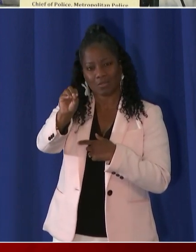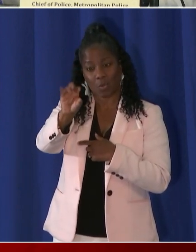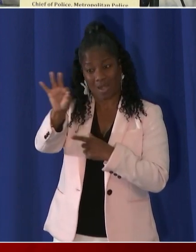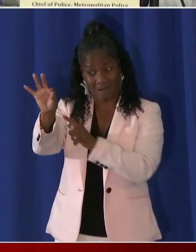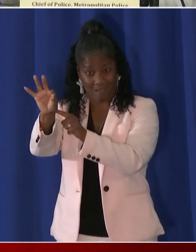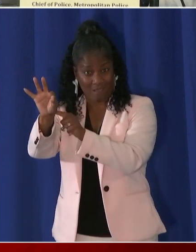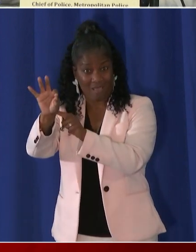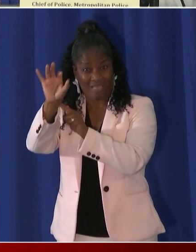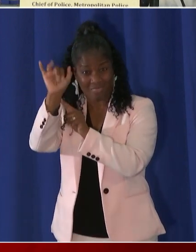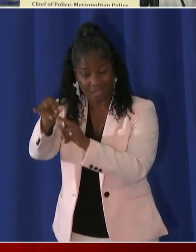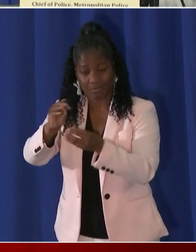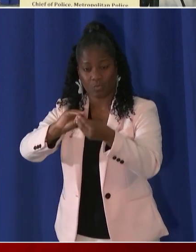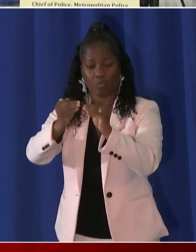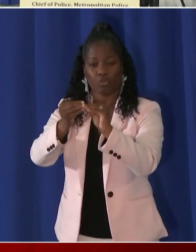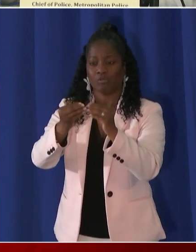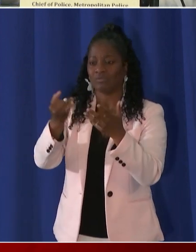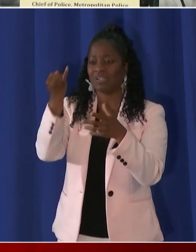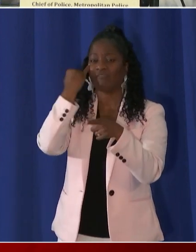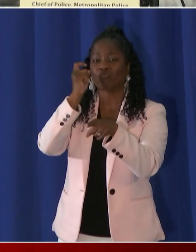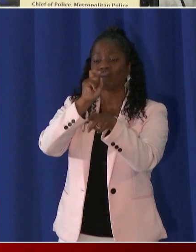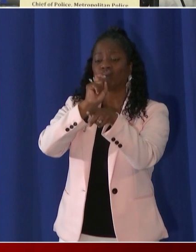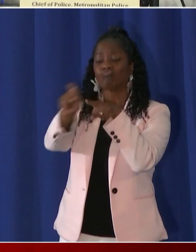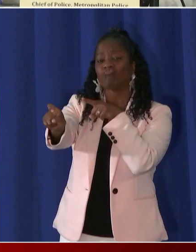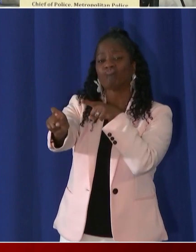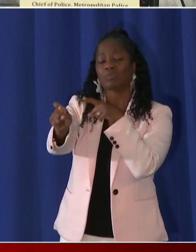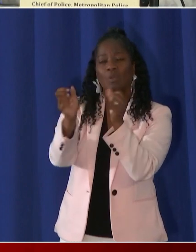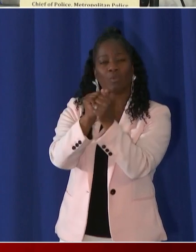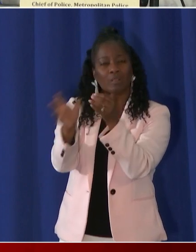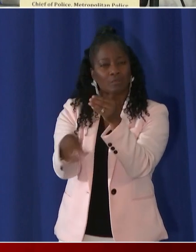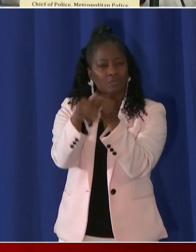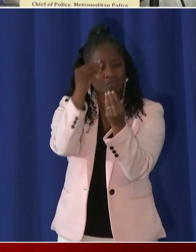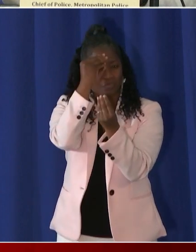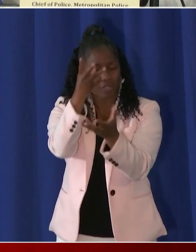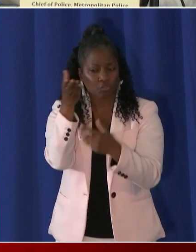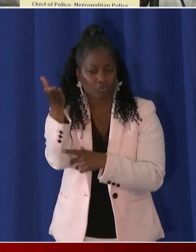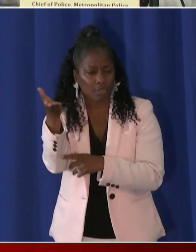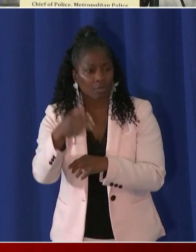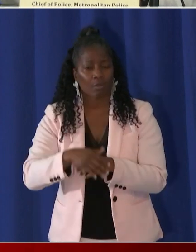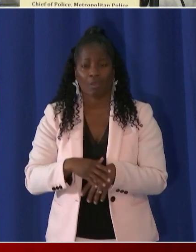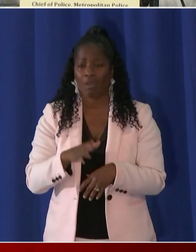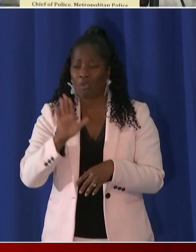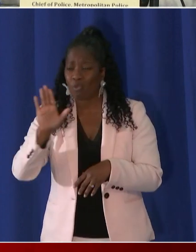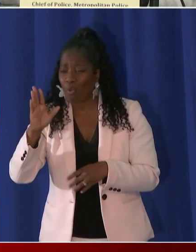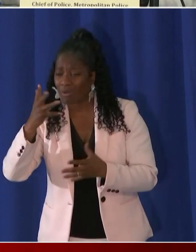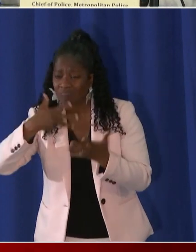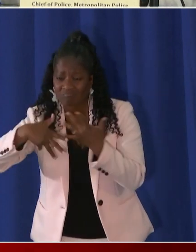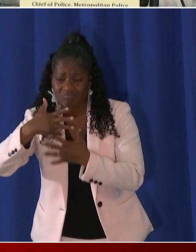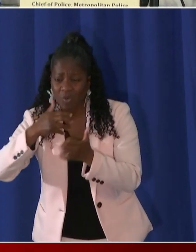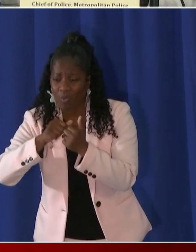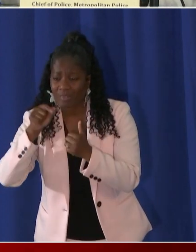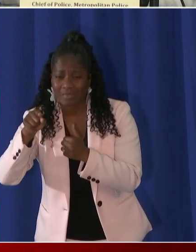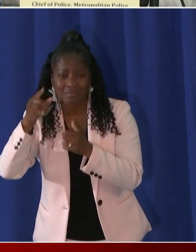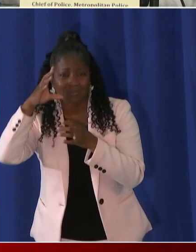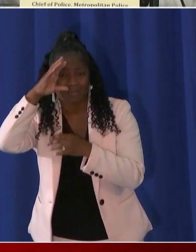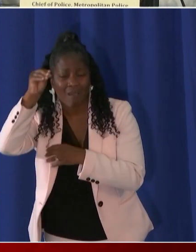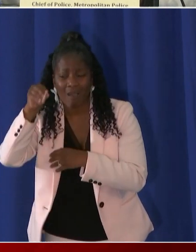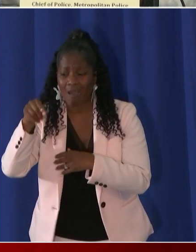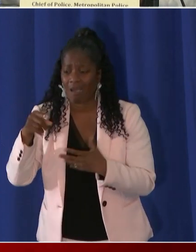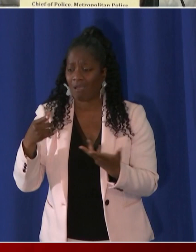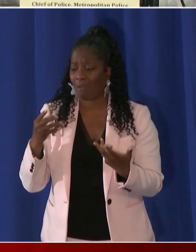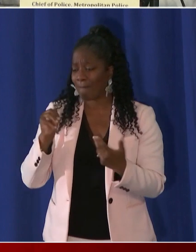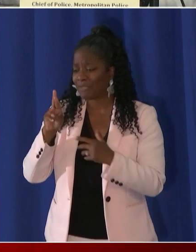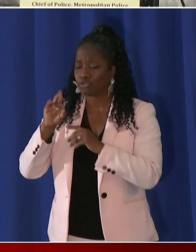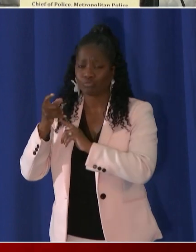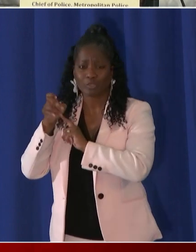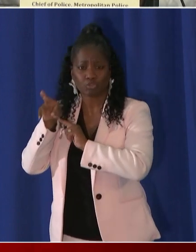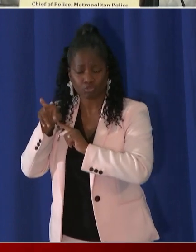202-727-9099. If you were to call in with additional information about your interactions with Mr. Spencer over the course